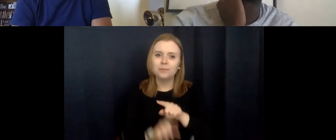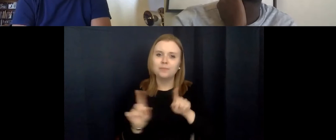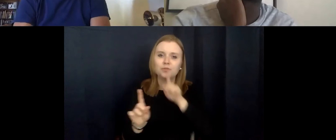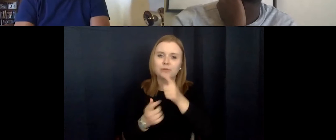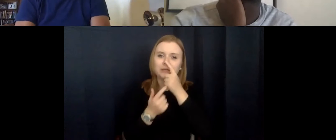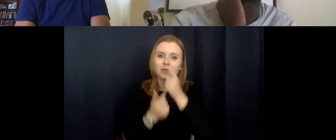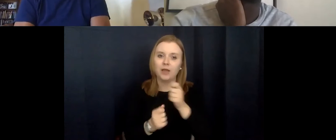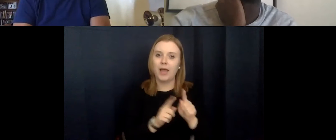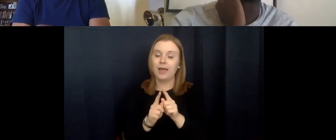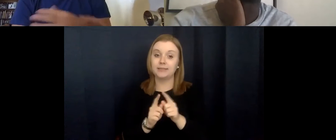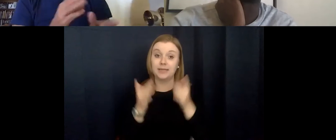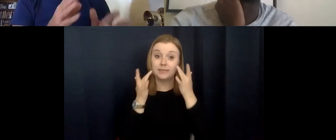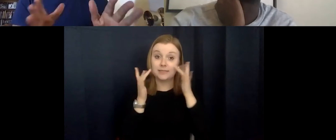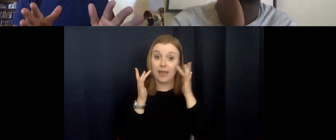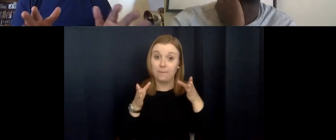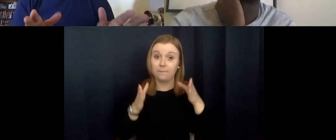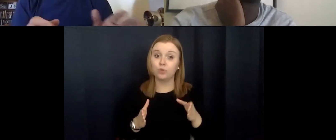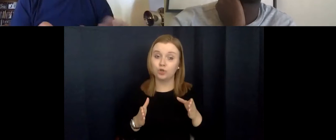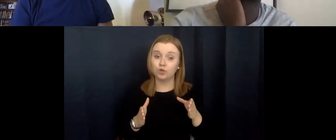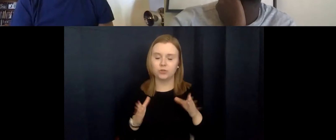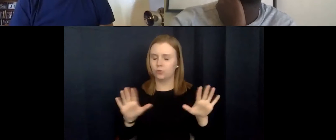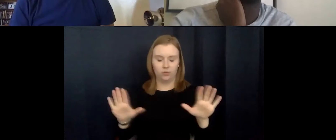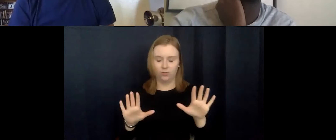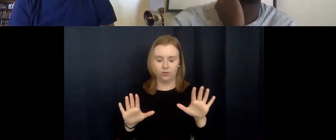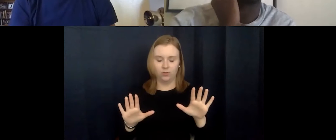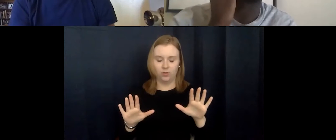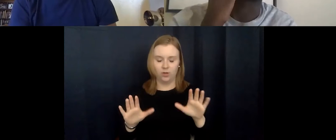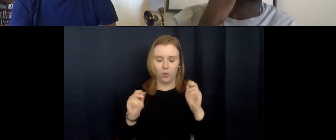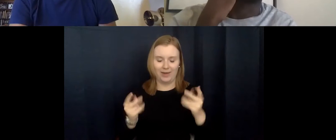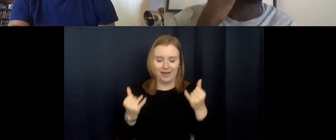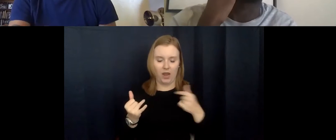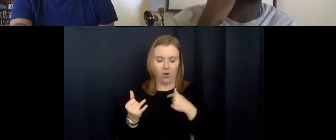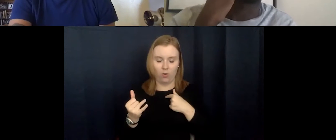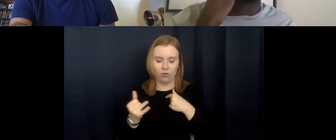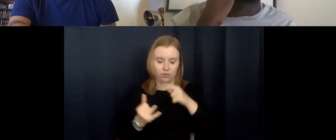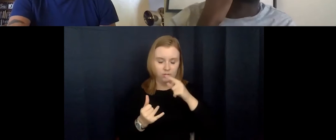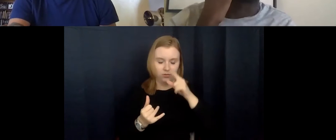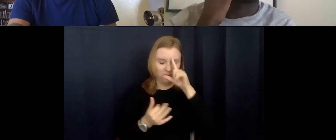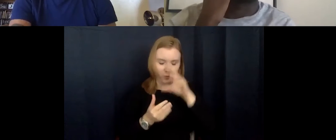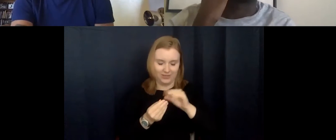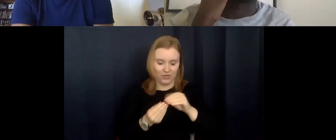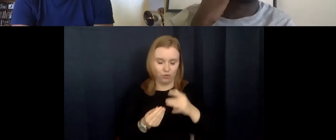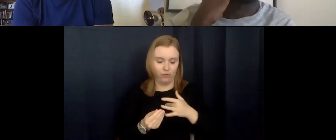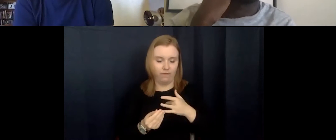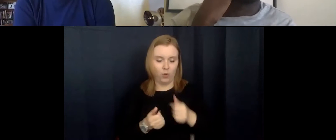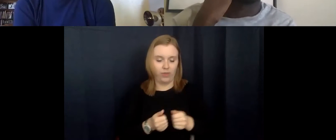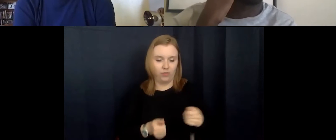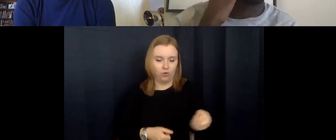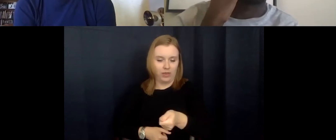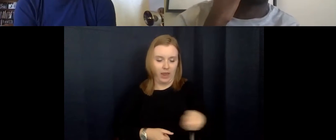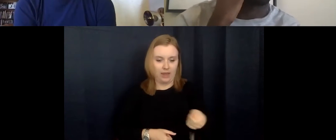sighted person to go like orient yourself and go like, now feel with your cane for the concrete block that's in front of